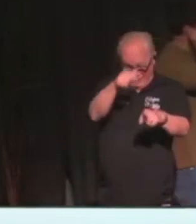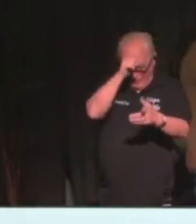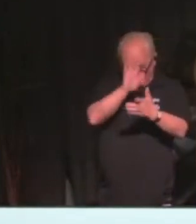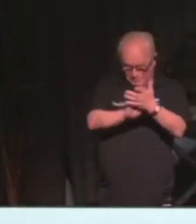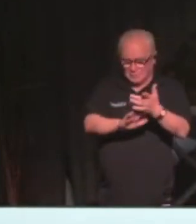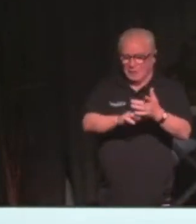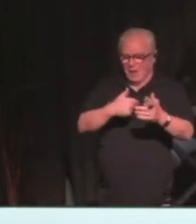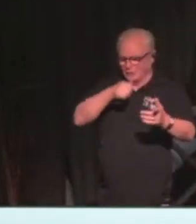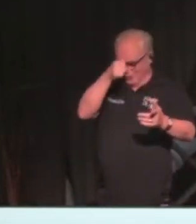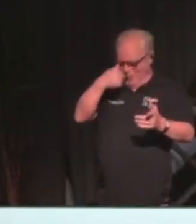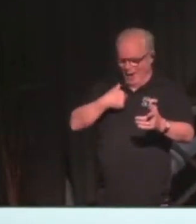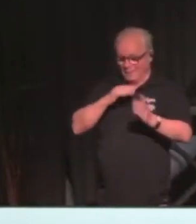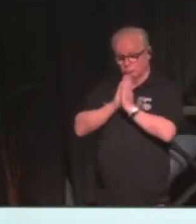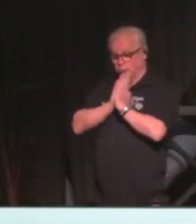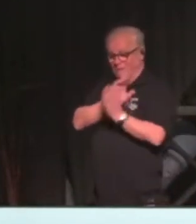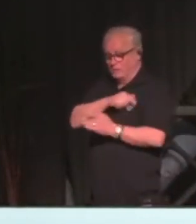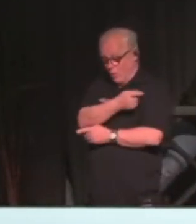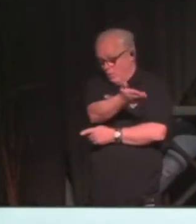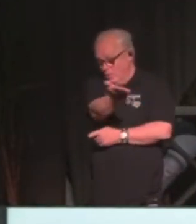you. Okay?